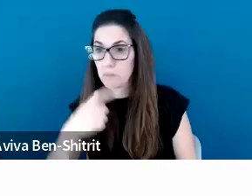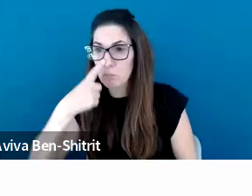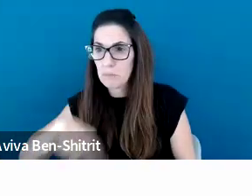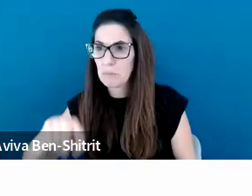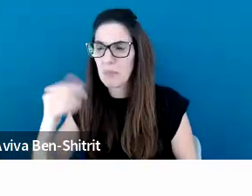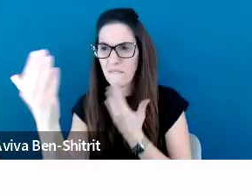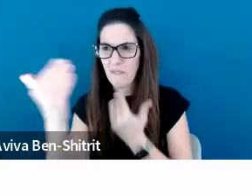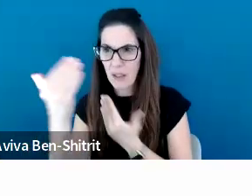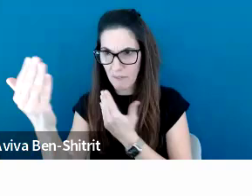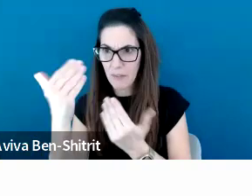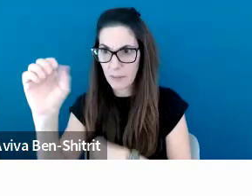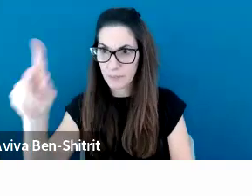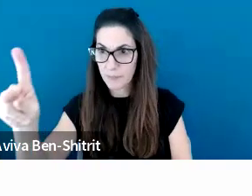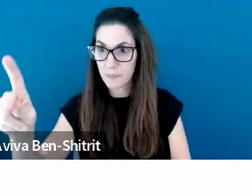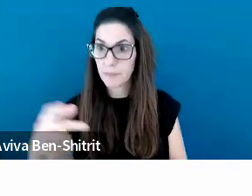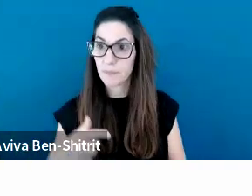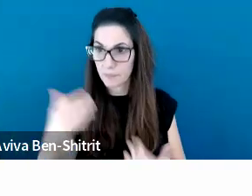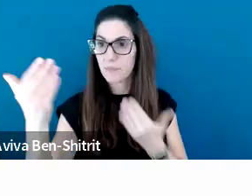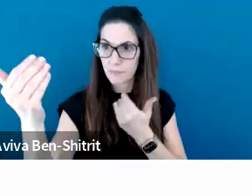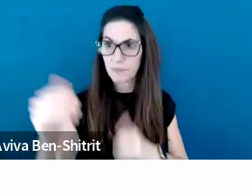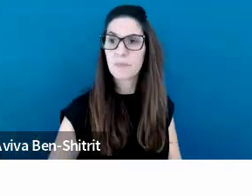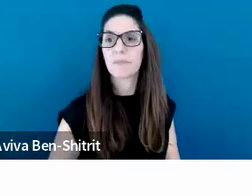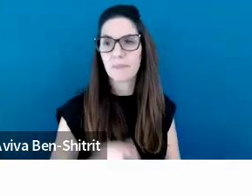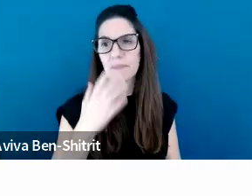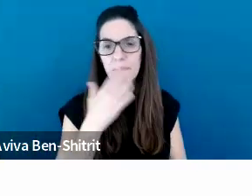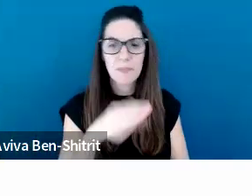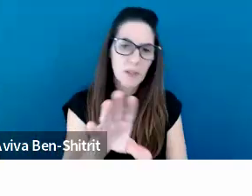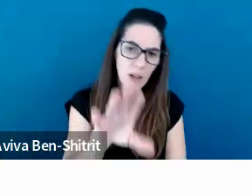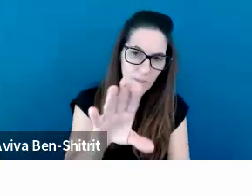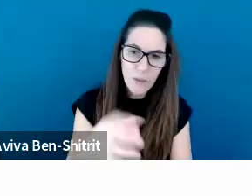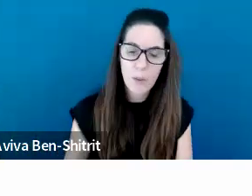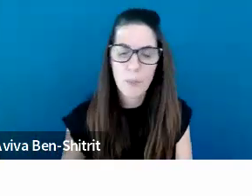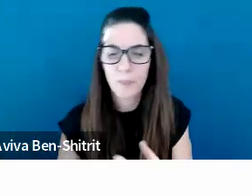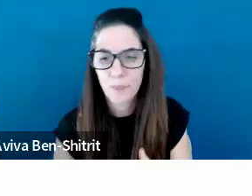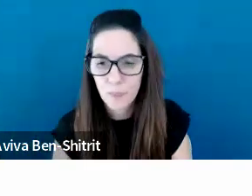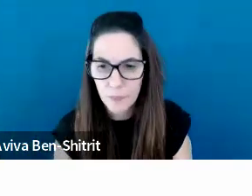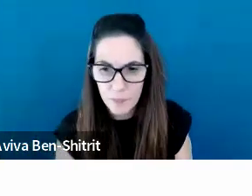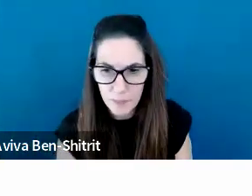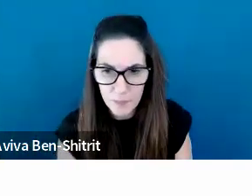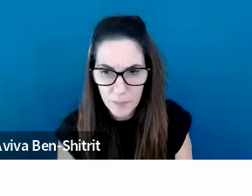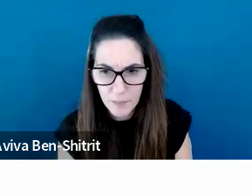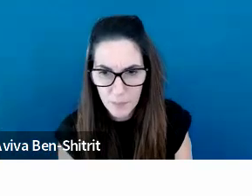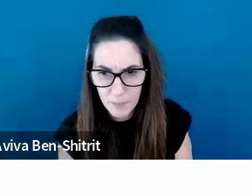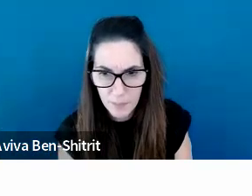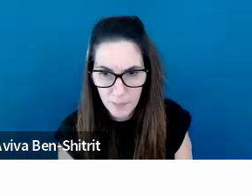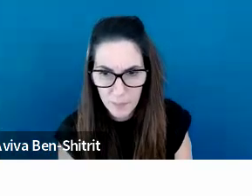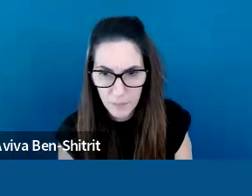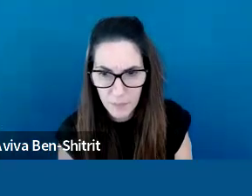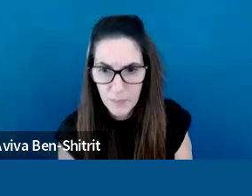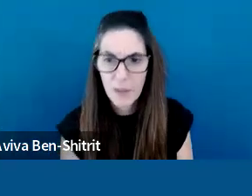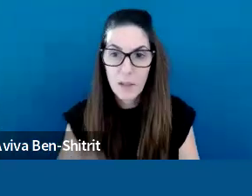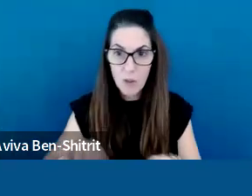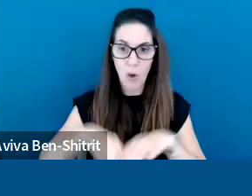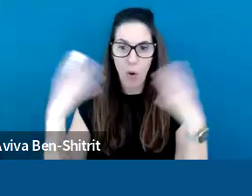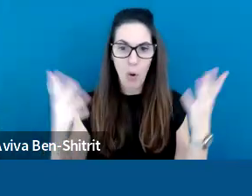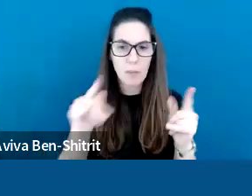Good afternoon, and welcome to the second public meeting of the Open Government Federal Advisory Committee. The Open Government Federal Advisory Committee is a